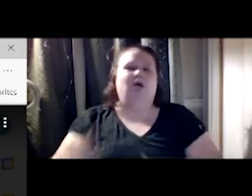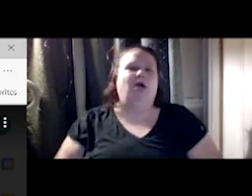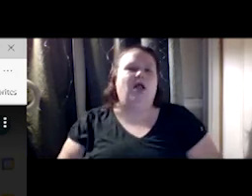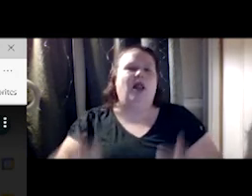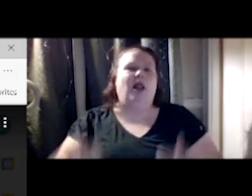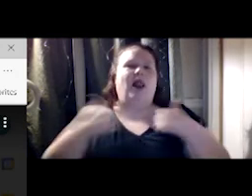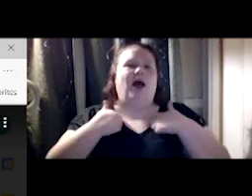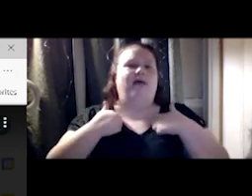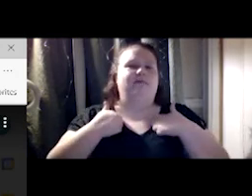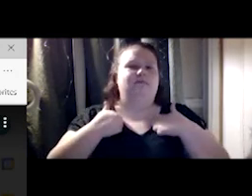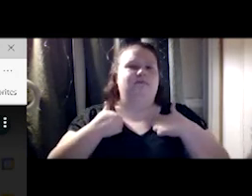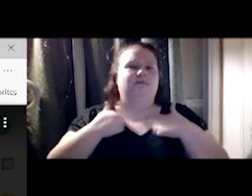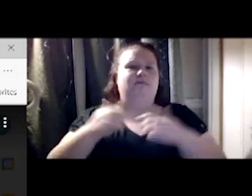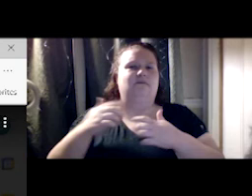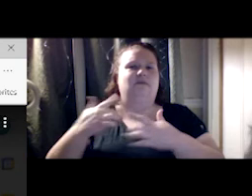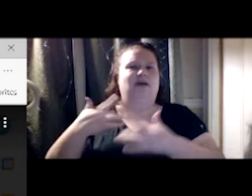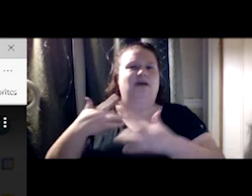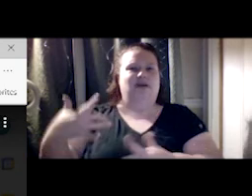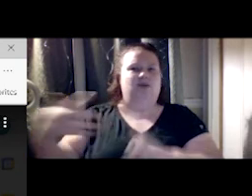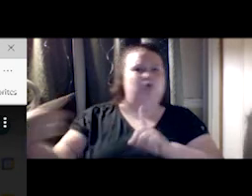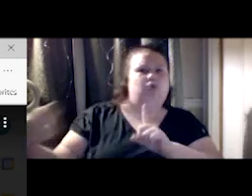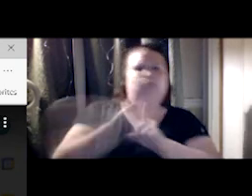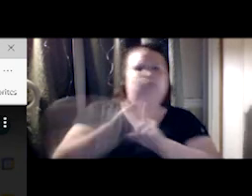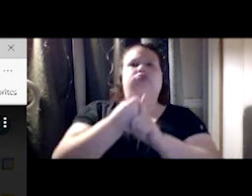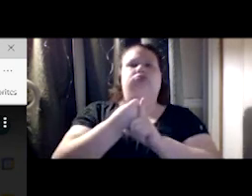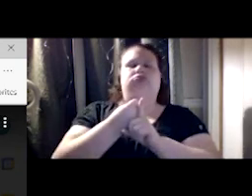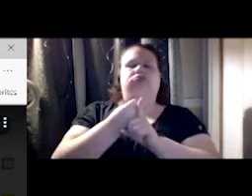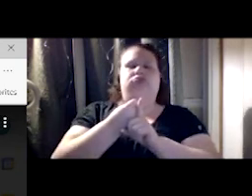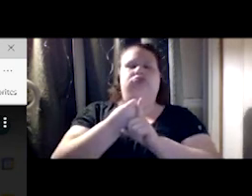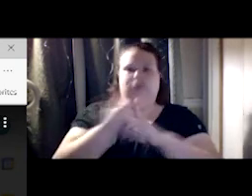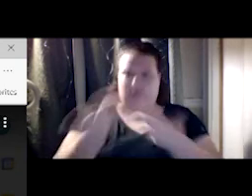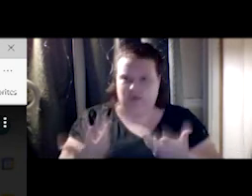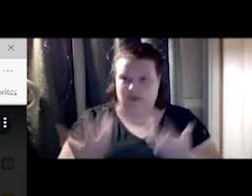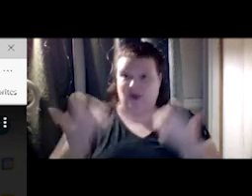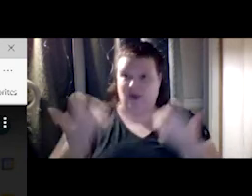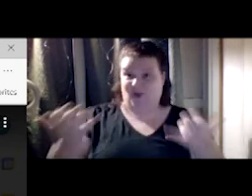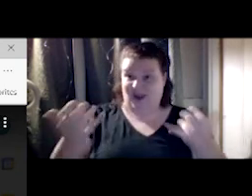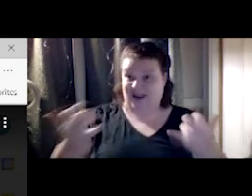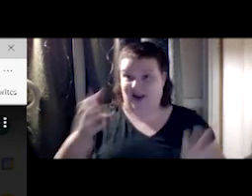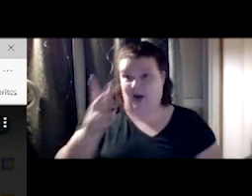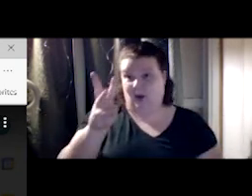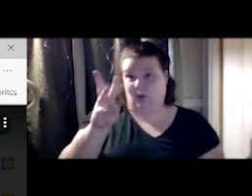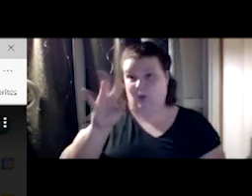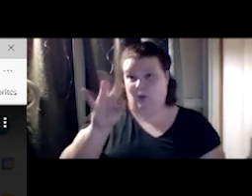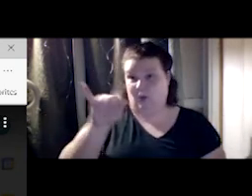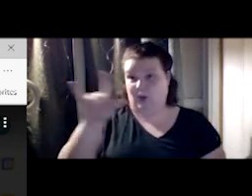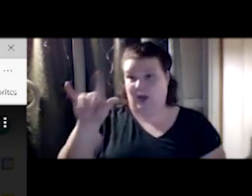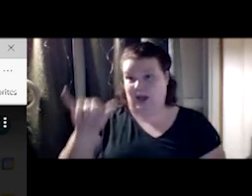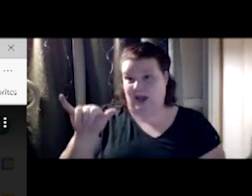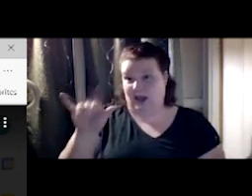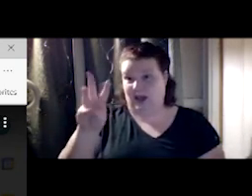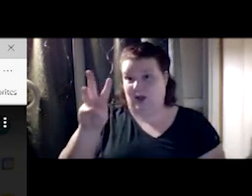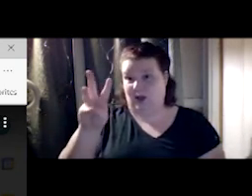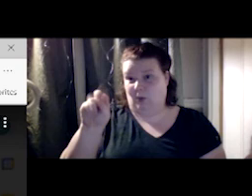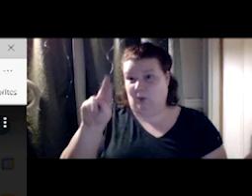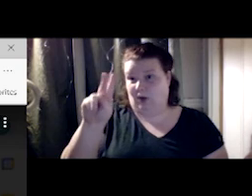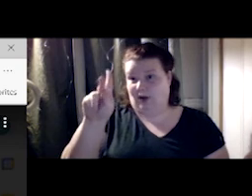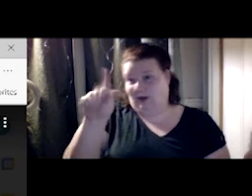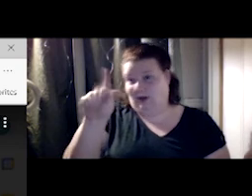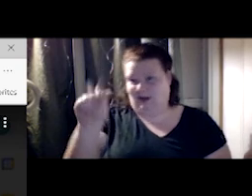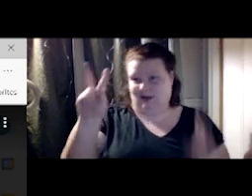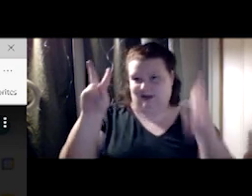experience? Because there's got to be some things that we're not thinking about. Right now, it's kind of a Willy Wonka list of all the cool